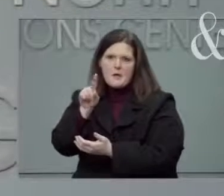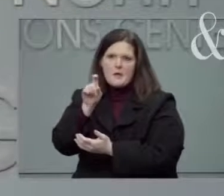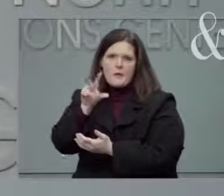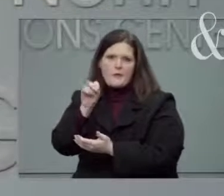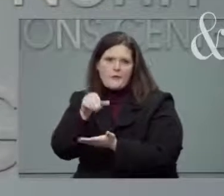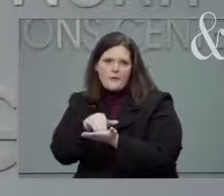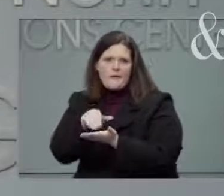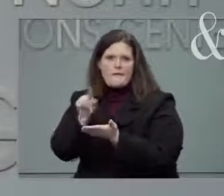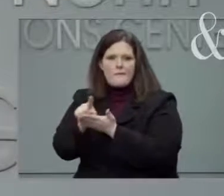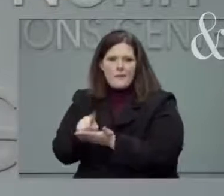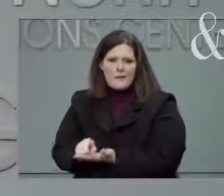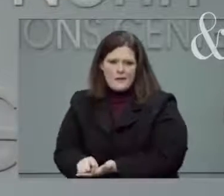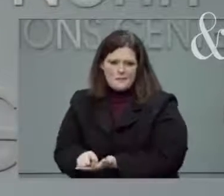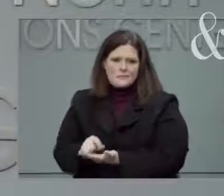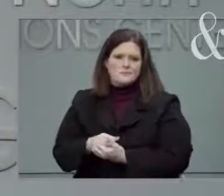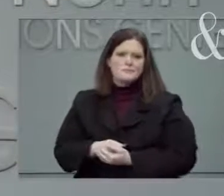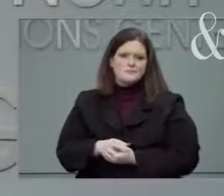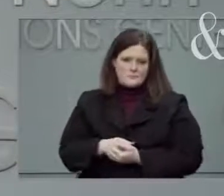Thanks. Next question, please.